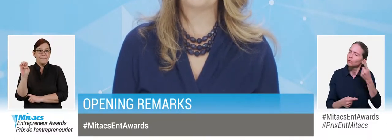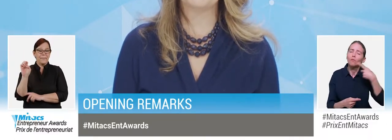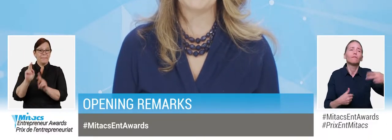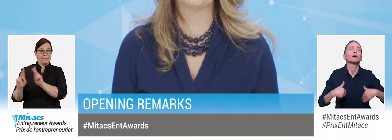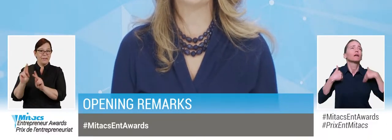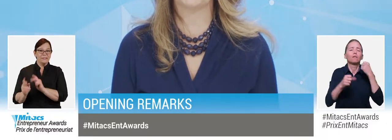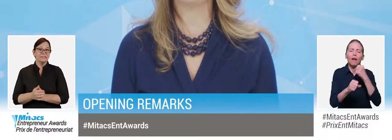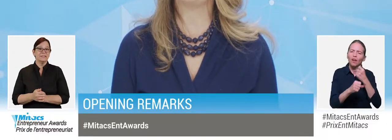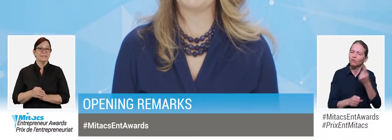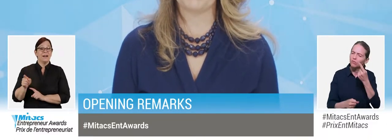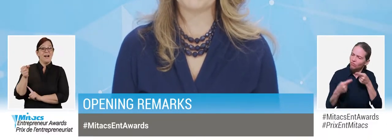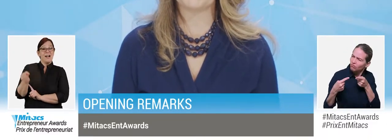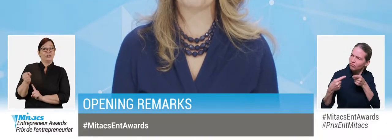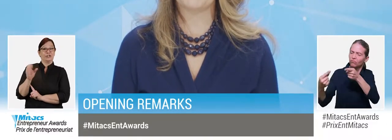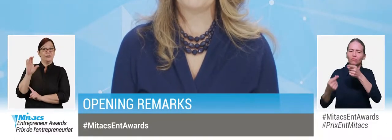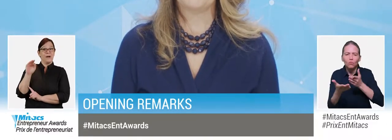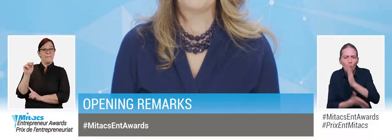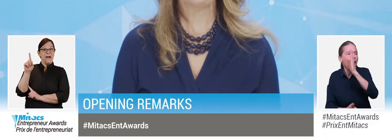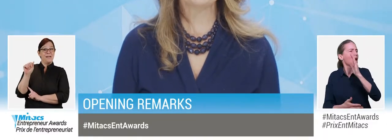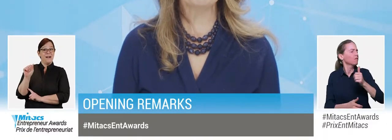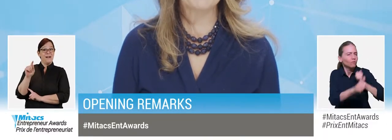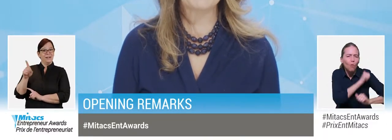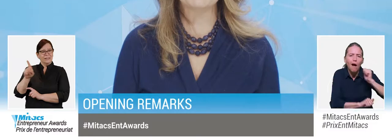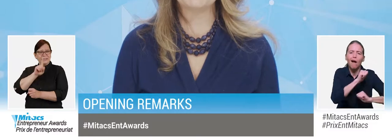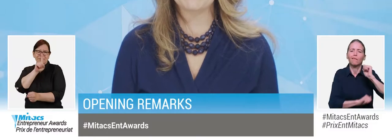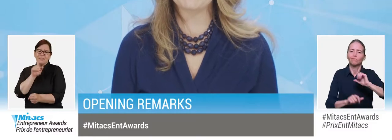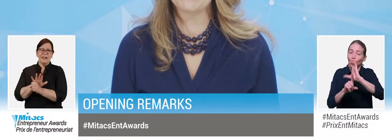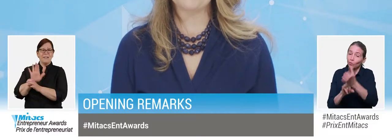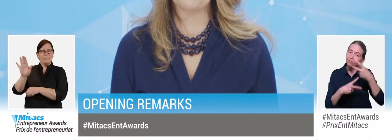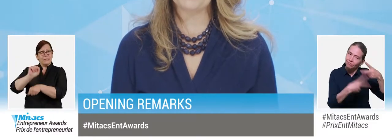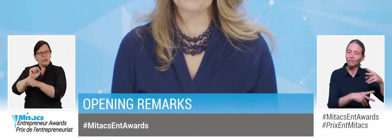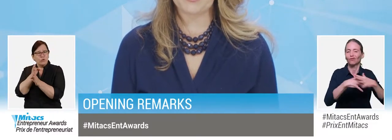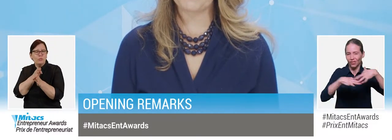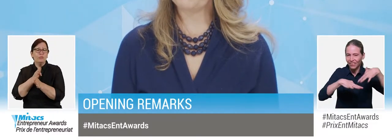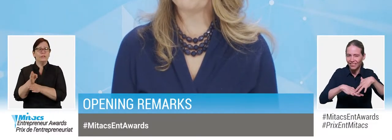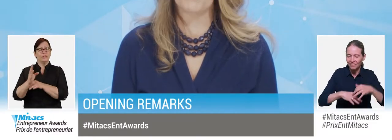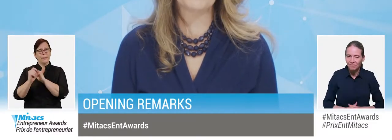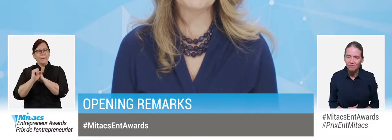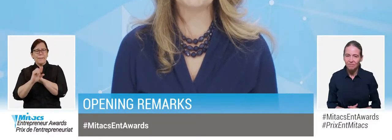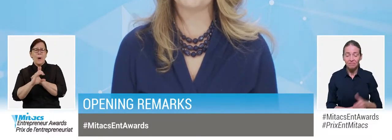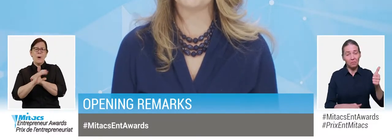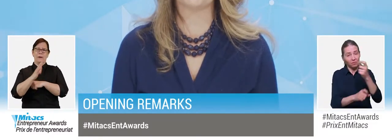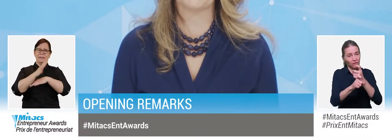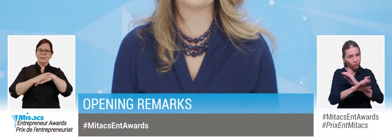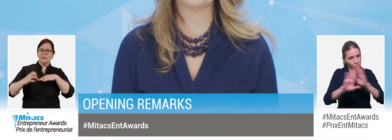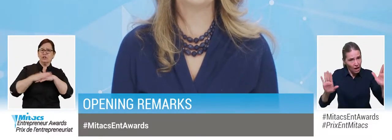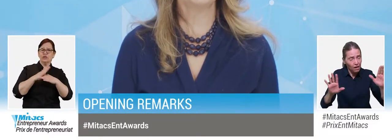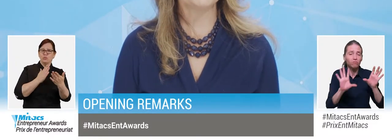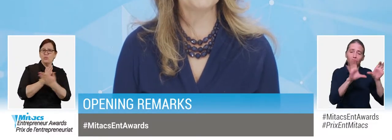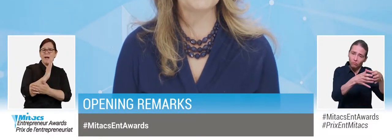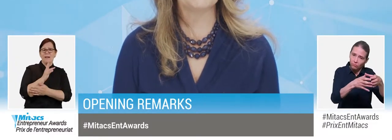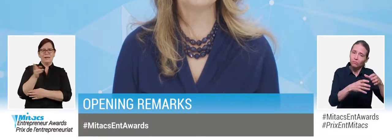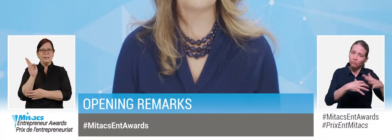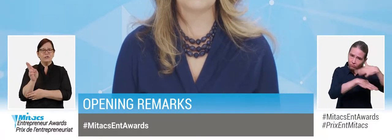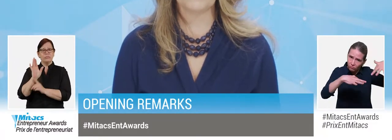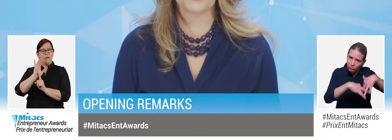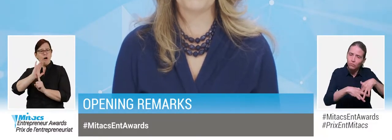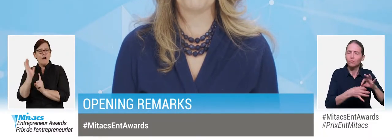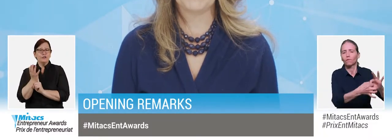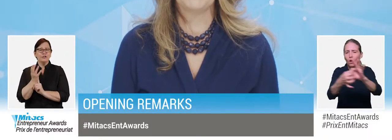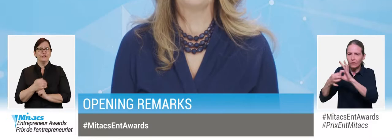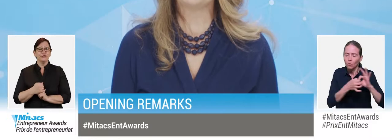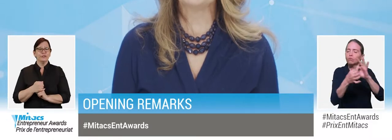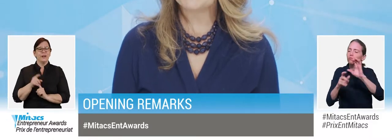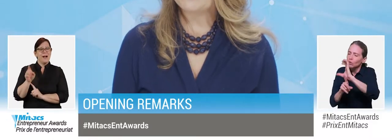the Algonquin Anishinaabe peoples. Elder Kamanda has dedicated her career to promoting Indigenous rights, history, and